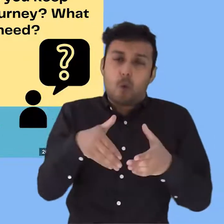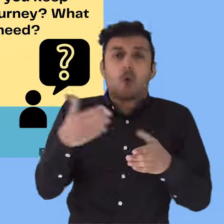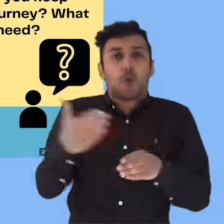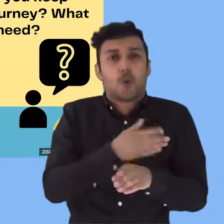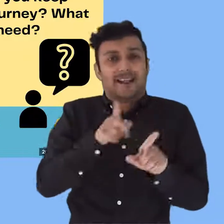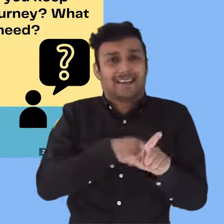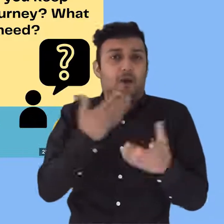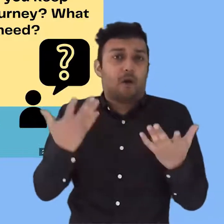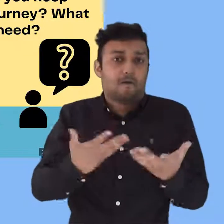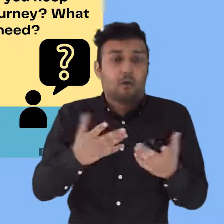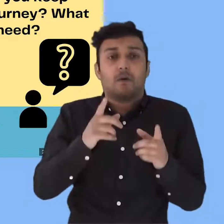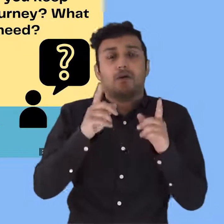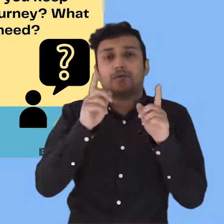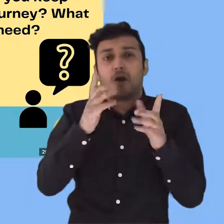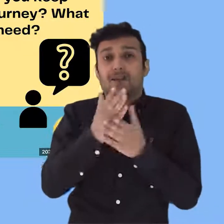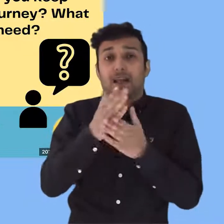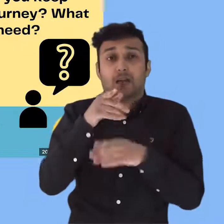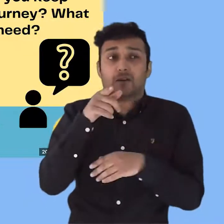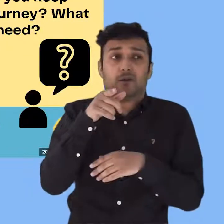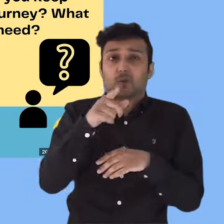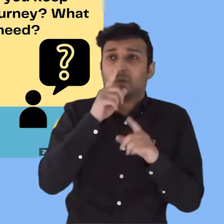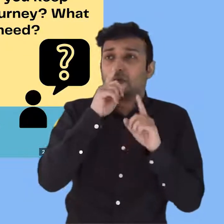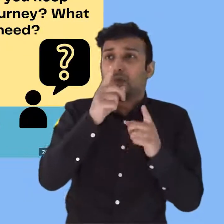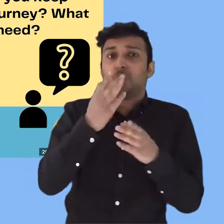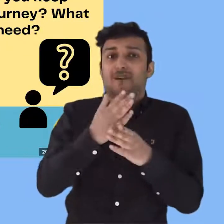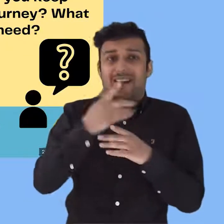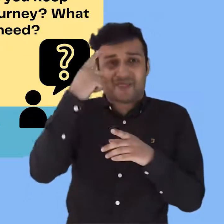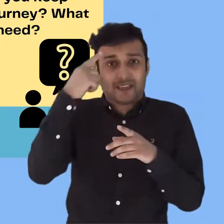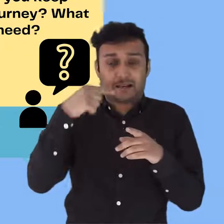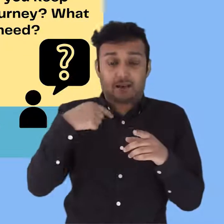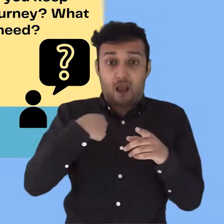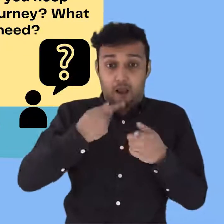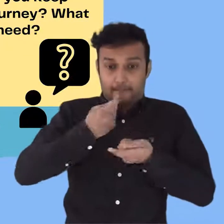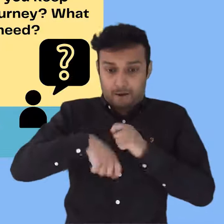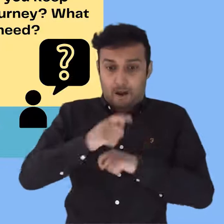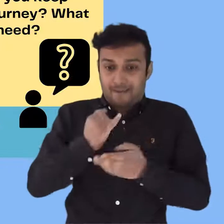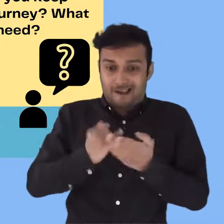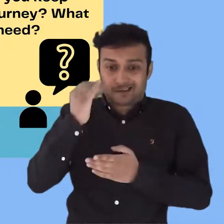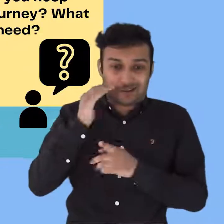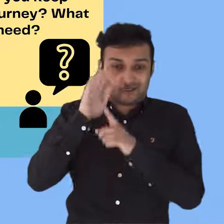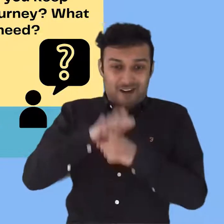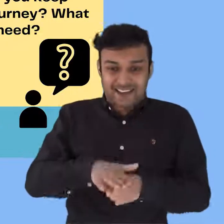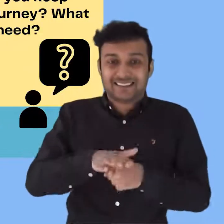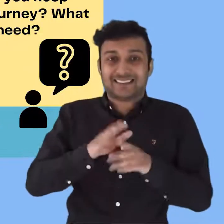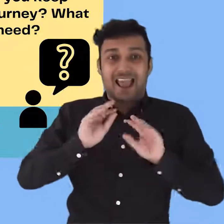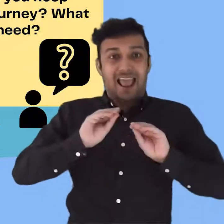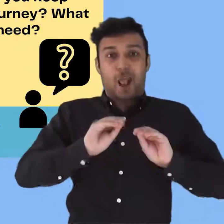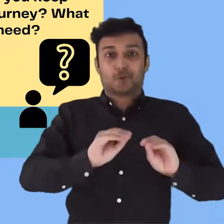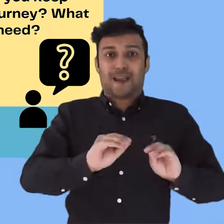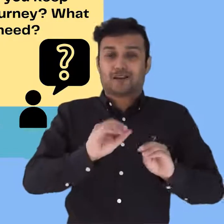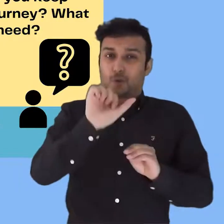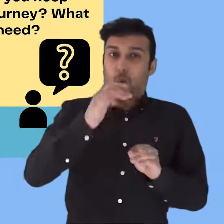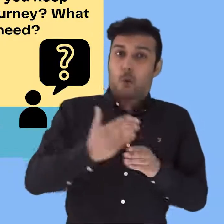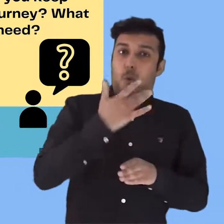an anti-racist educator if you're not becoming an anti-racist person. So you need to do both of these things hand in